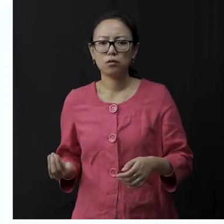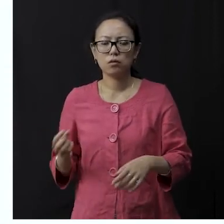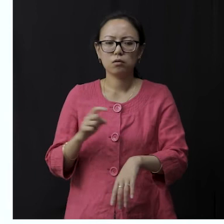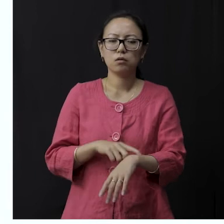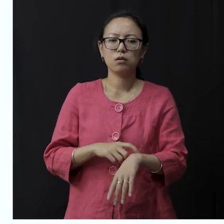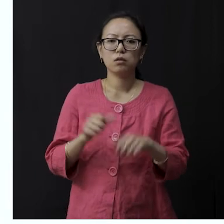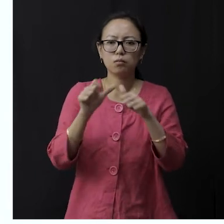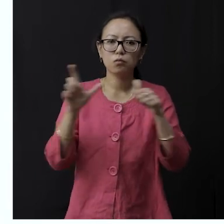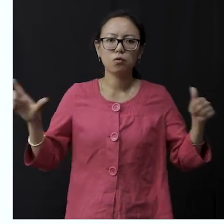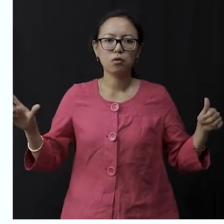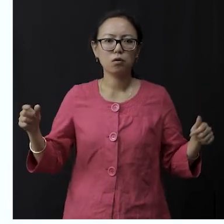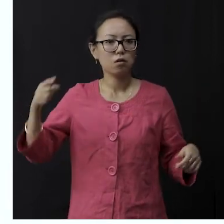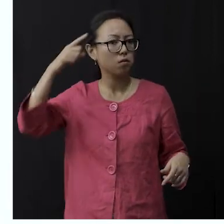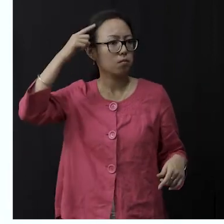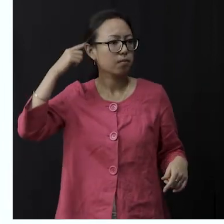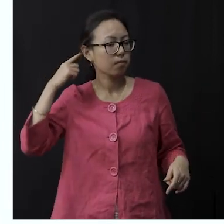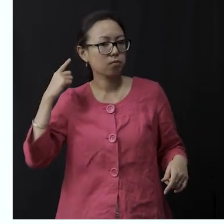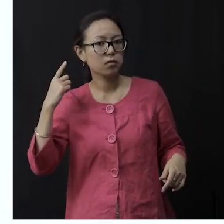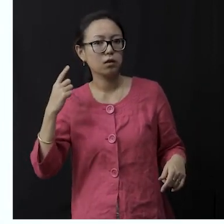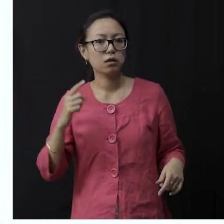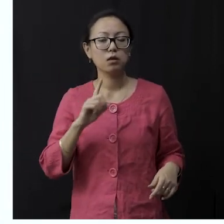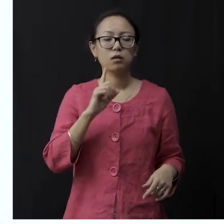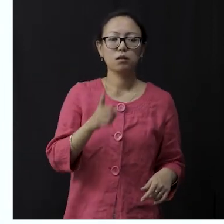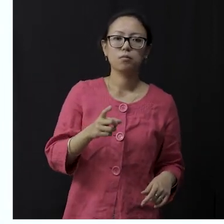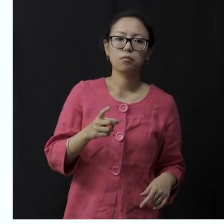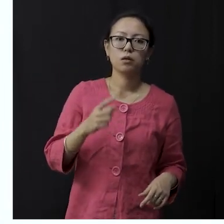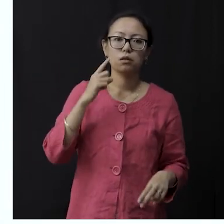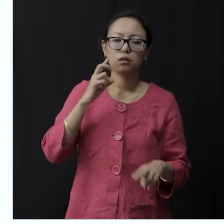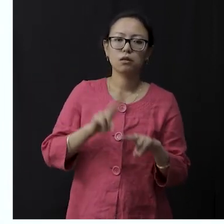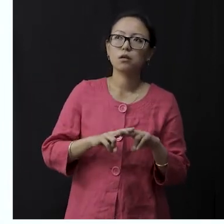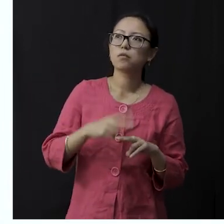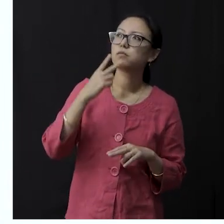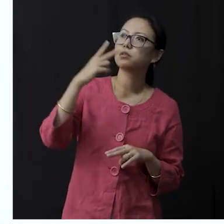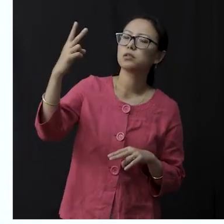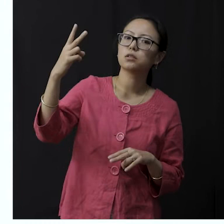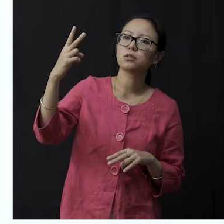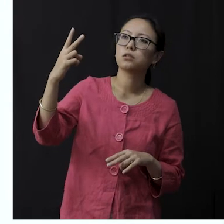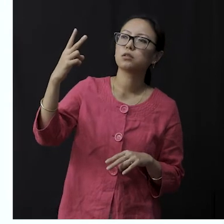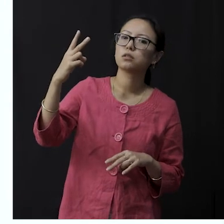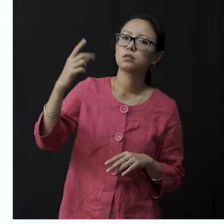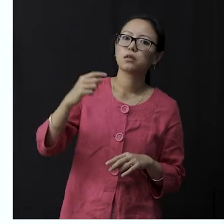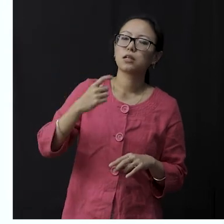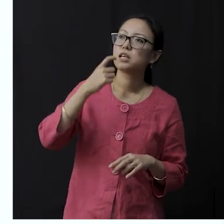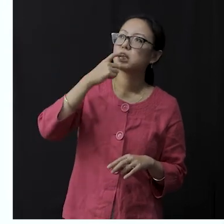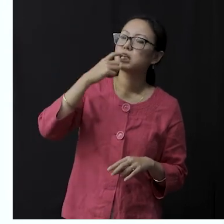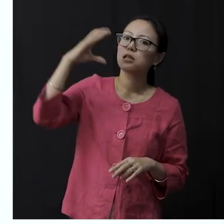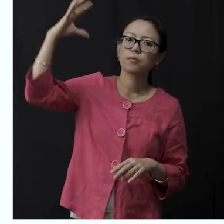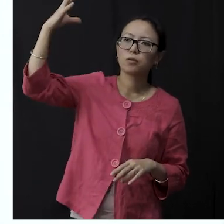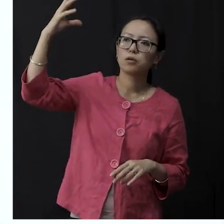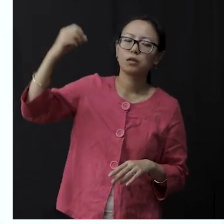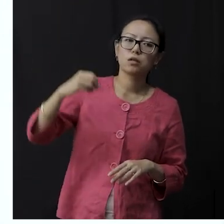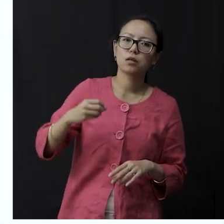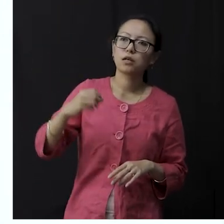the stars and the moon, right? When we look up in the sky, we see the stars as well as the moon,